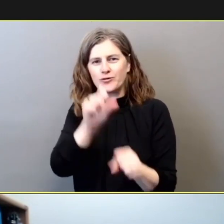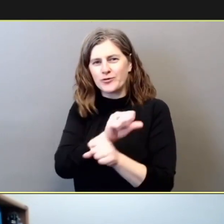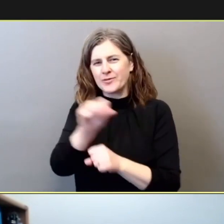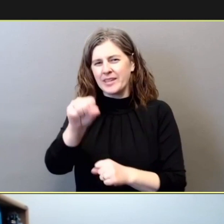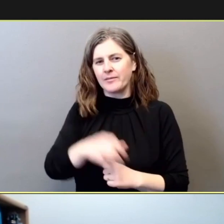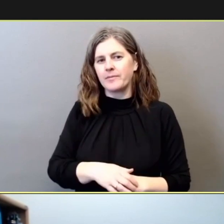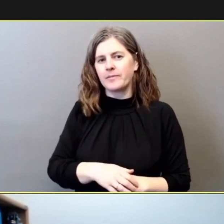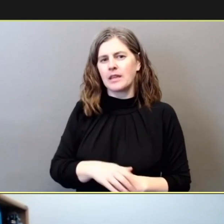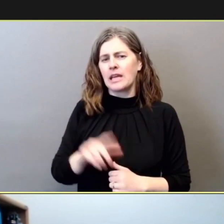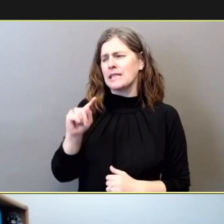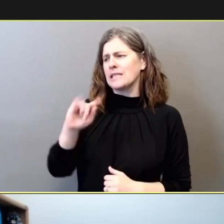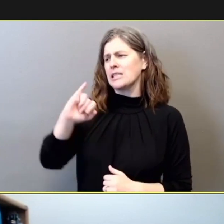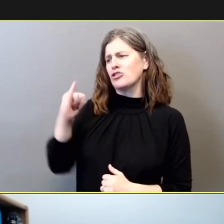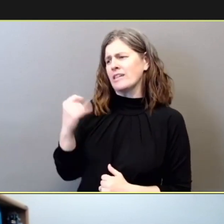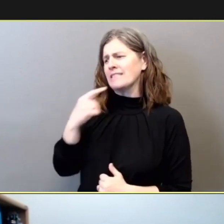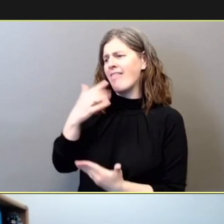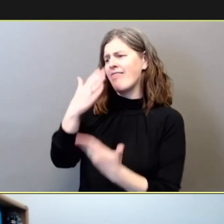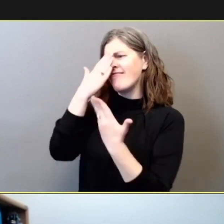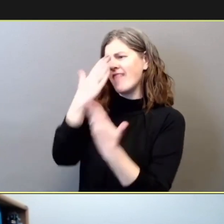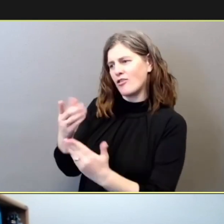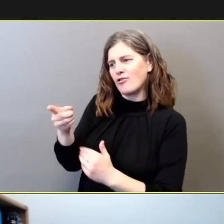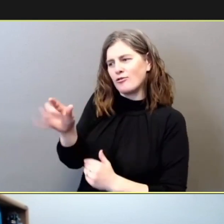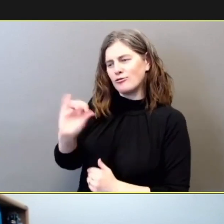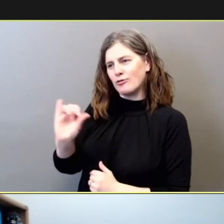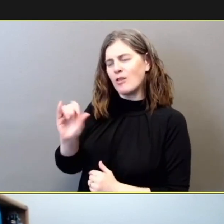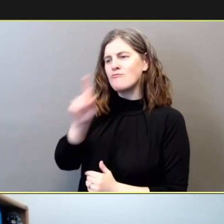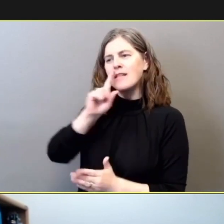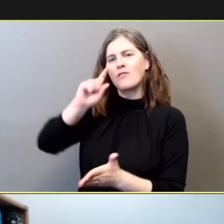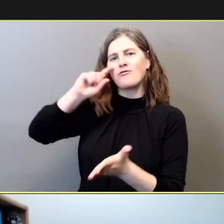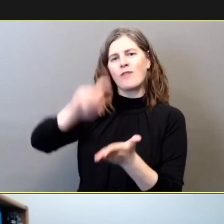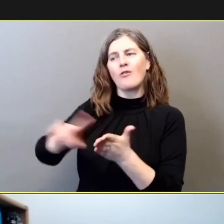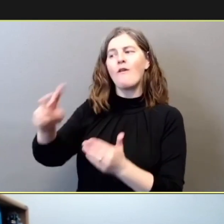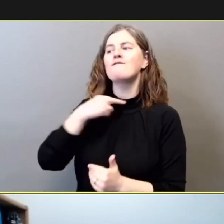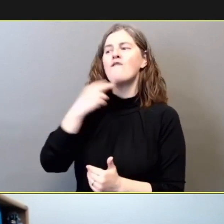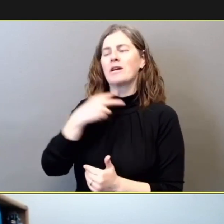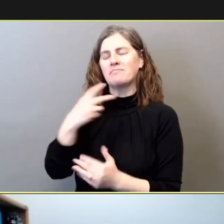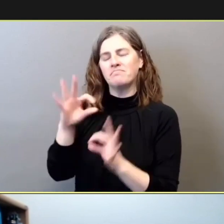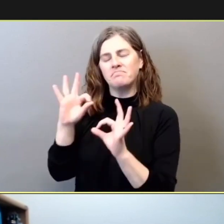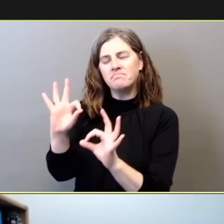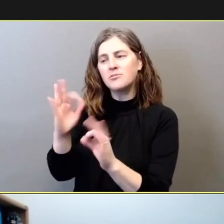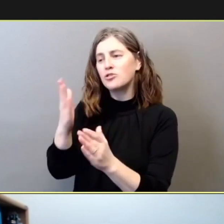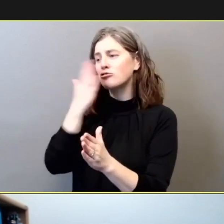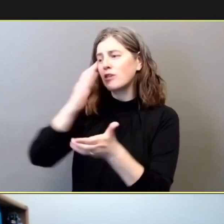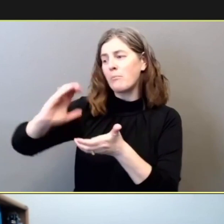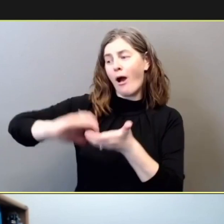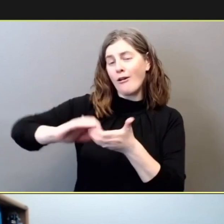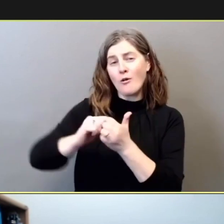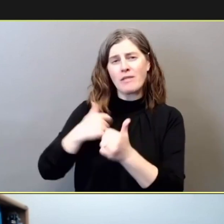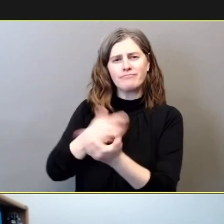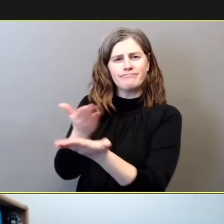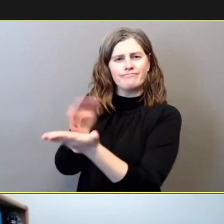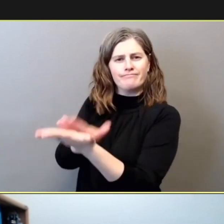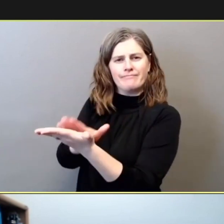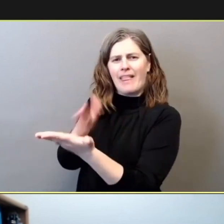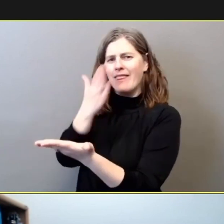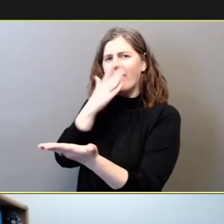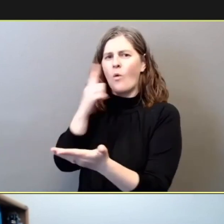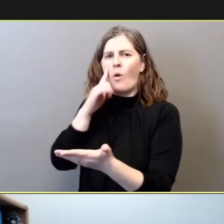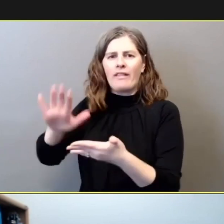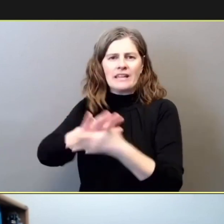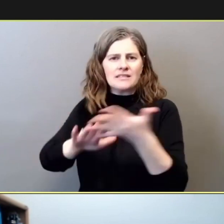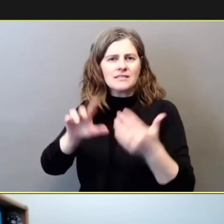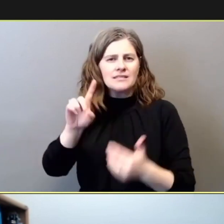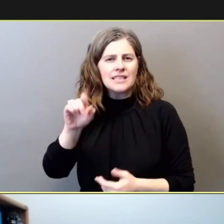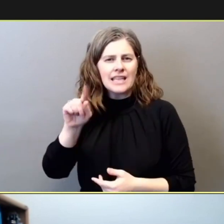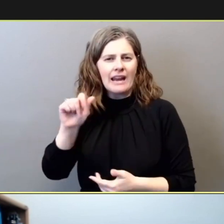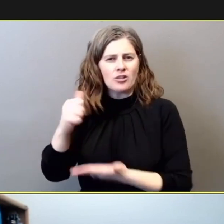And TJ, I just want to thank you too. Now that I clearly recognize your voice, you've been a good partner with us on this data in particular,